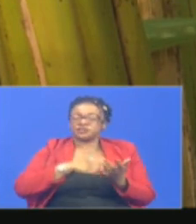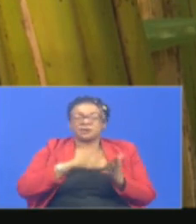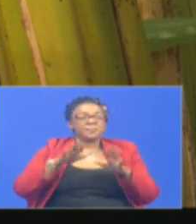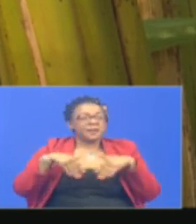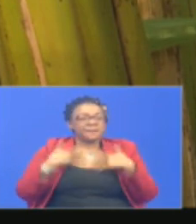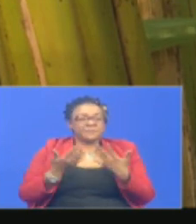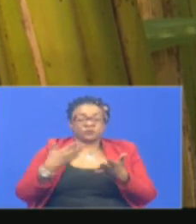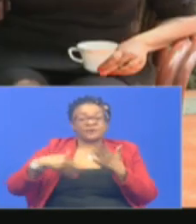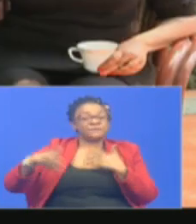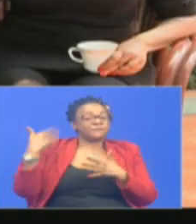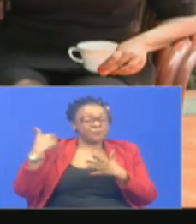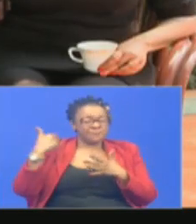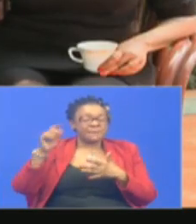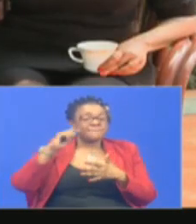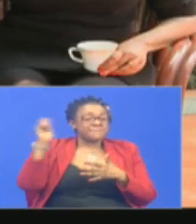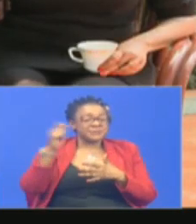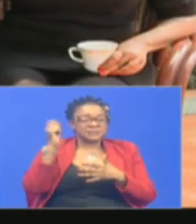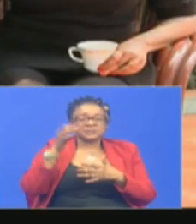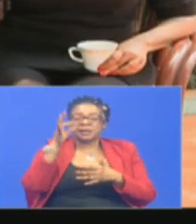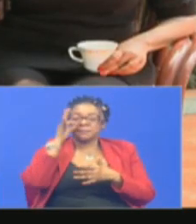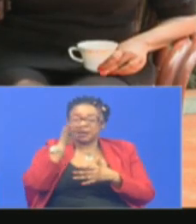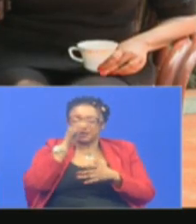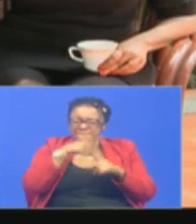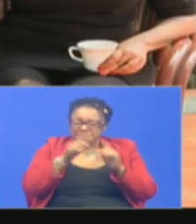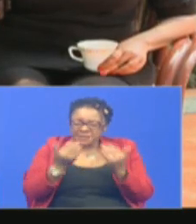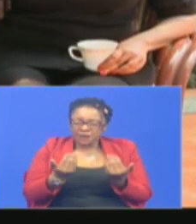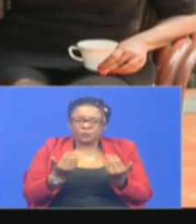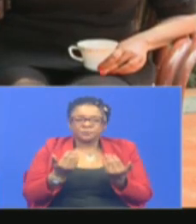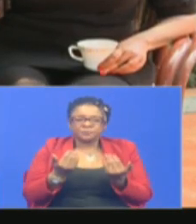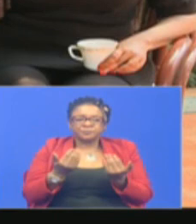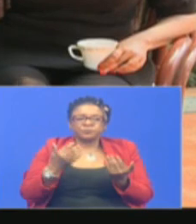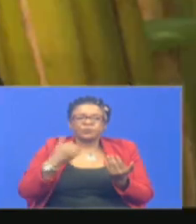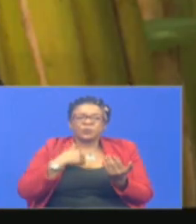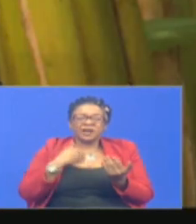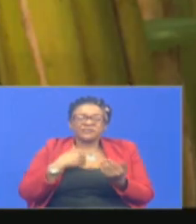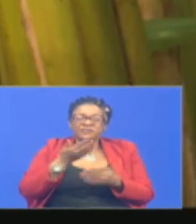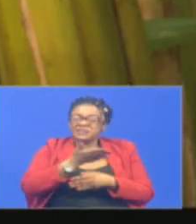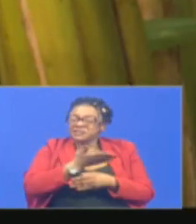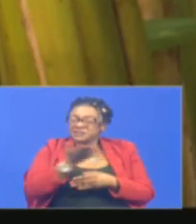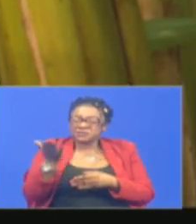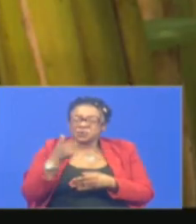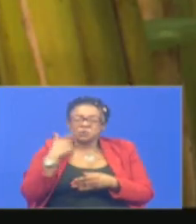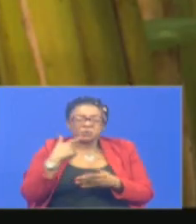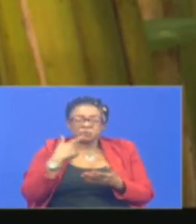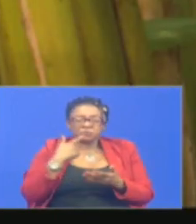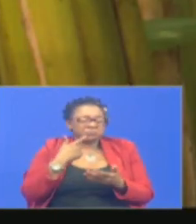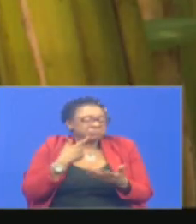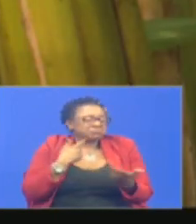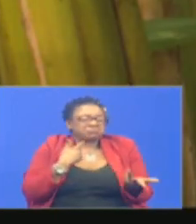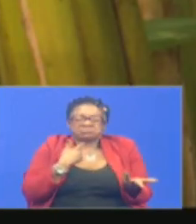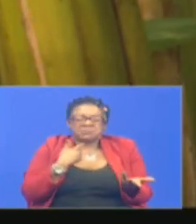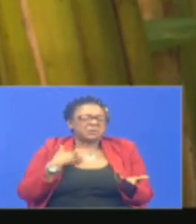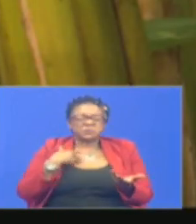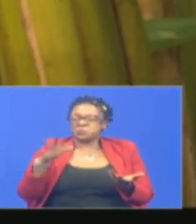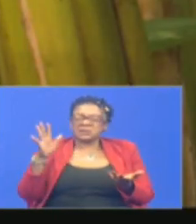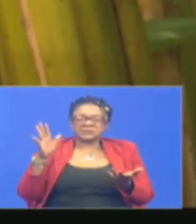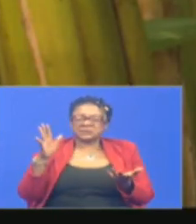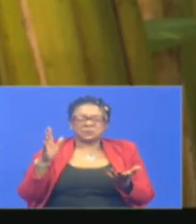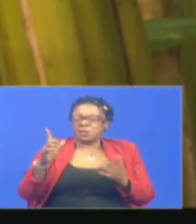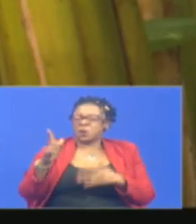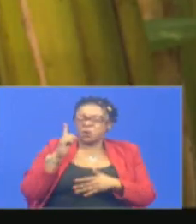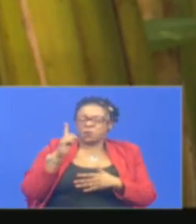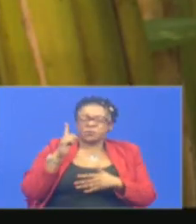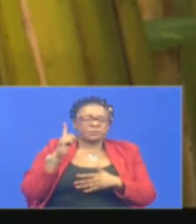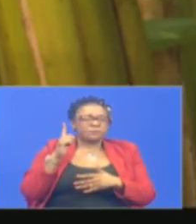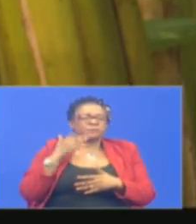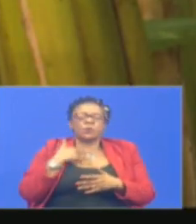former President Mwai Kibaki. But now we have these ones who, they do not want to be constrained by law. They want